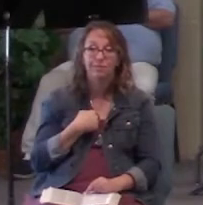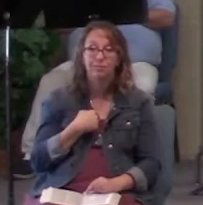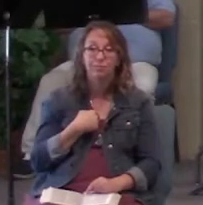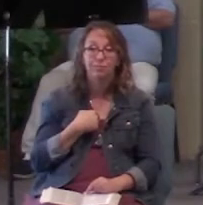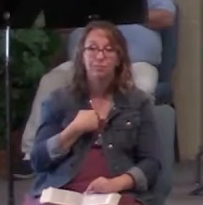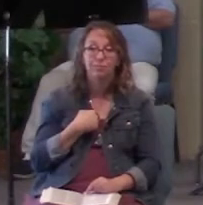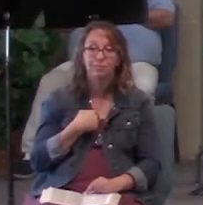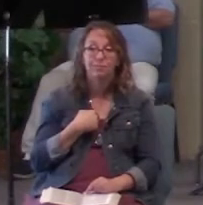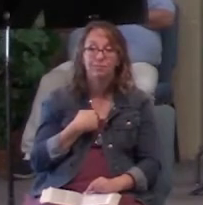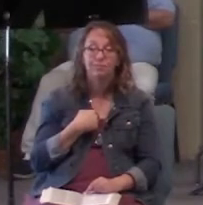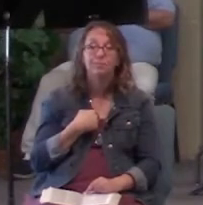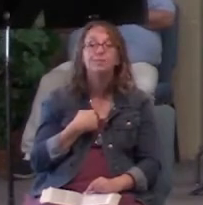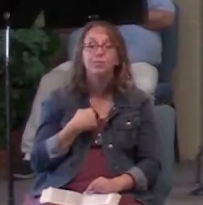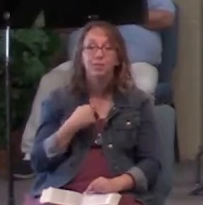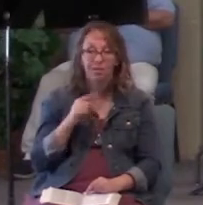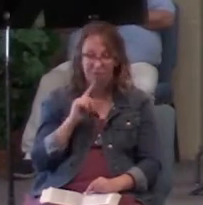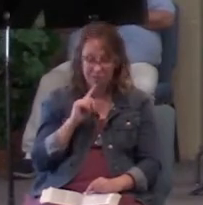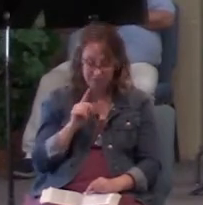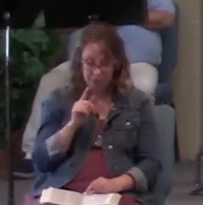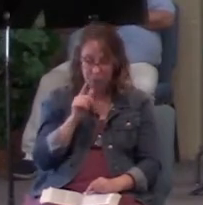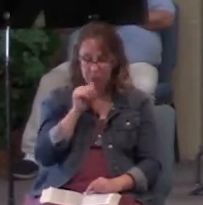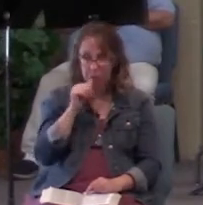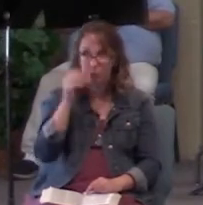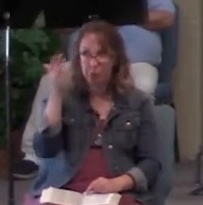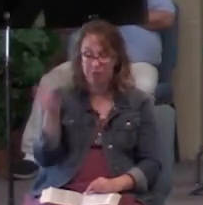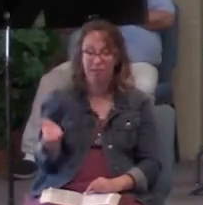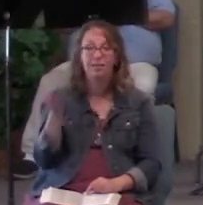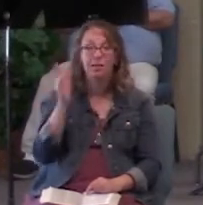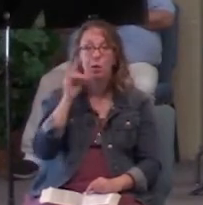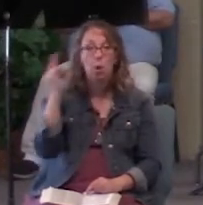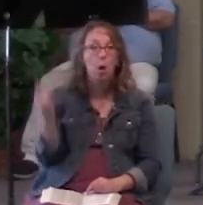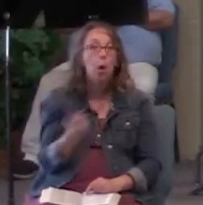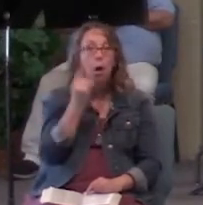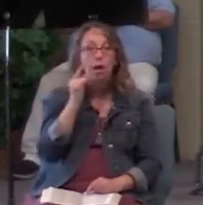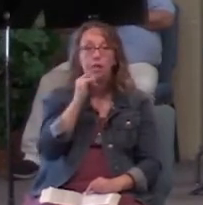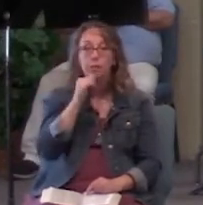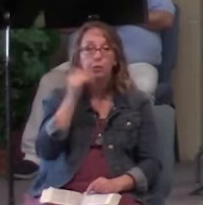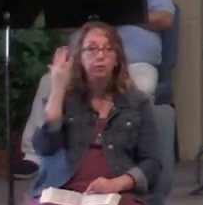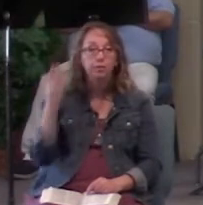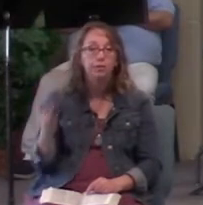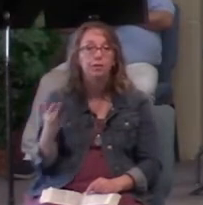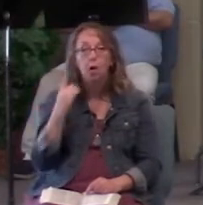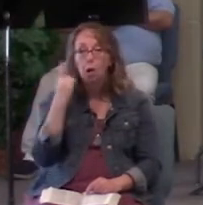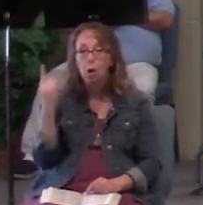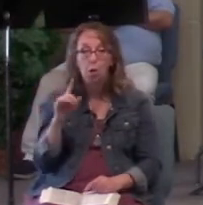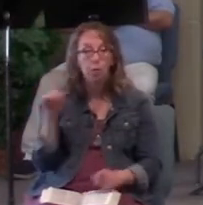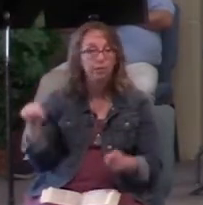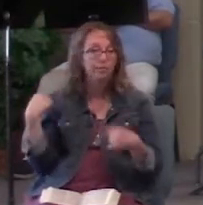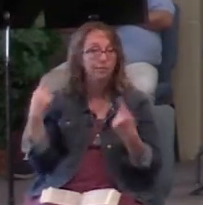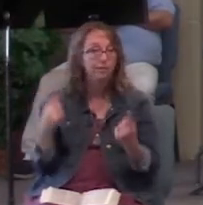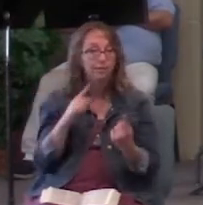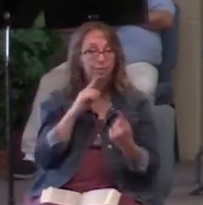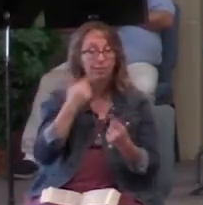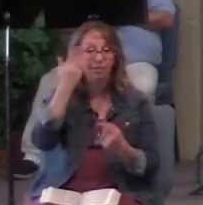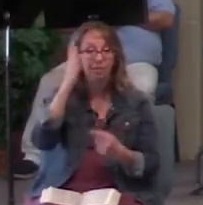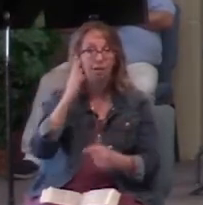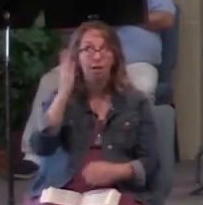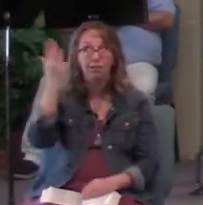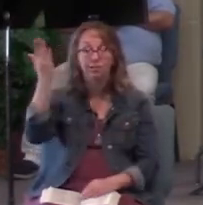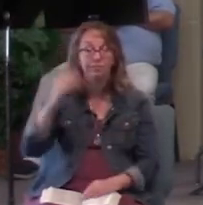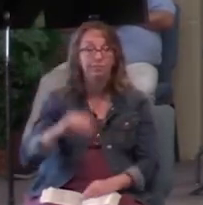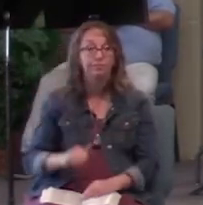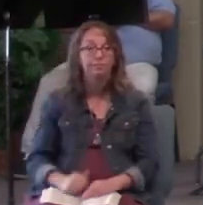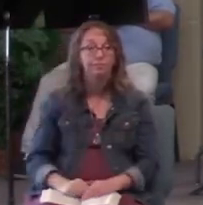Because he is who he is. He will always be who he is. He will always and always has been God.